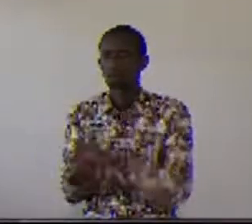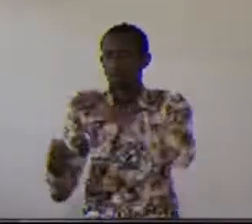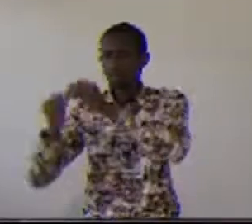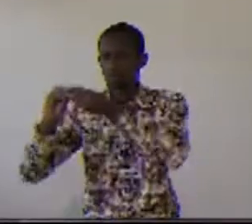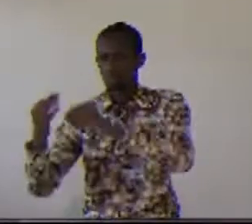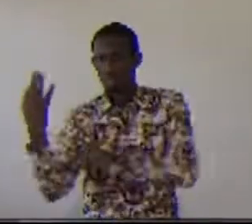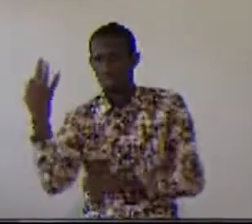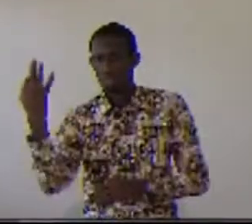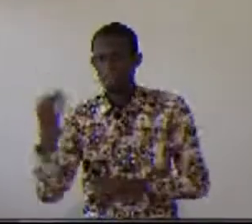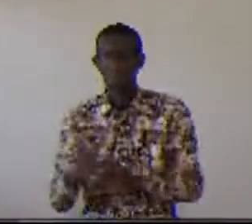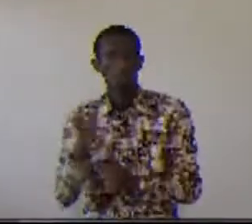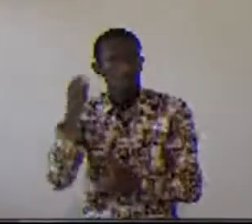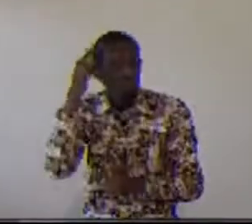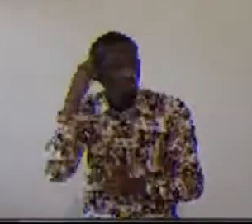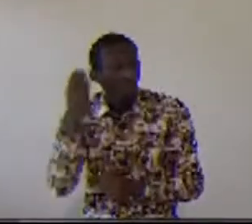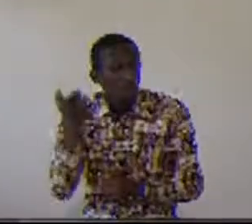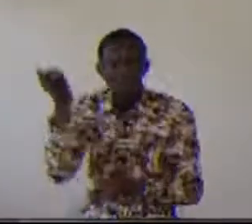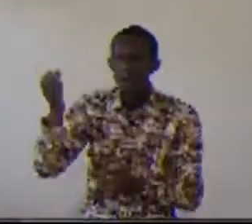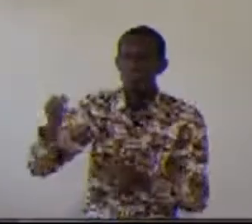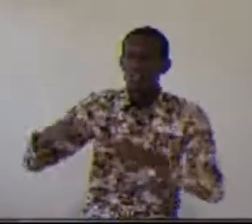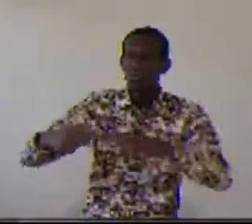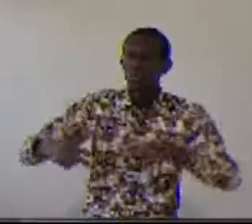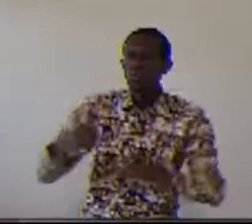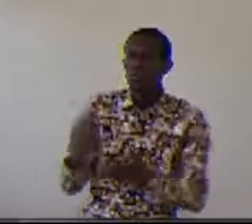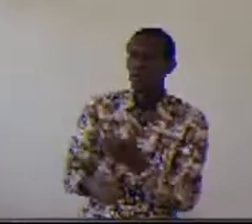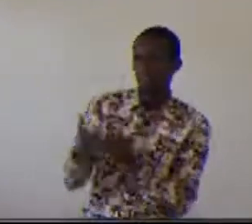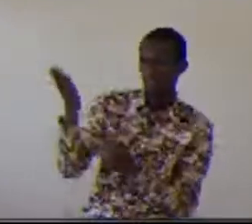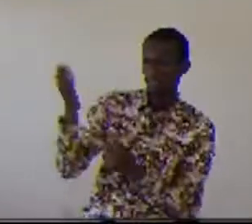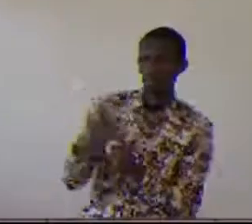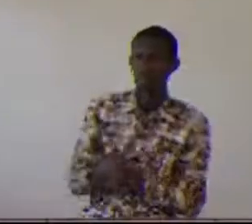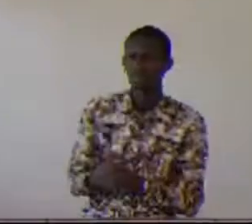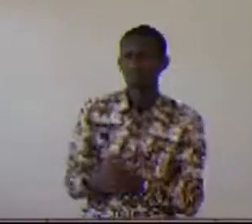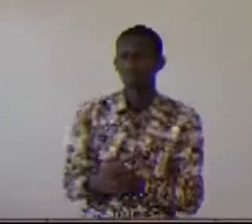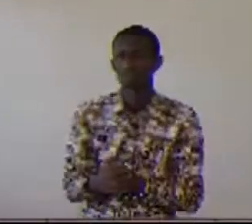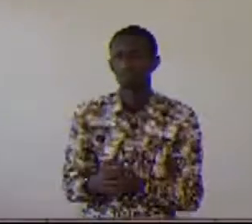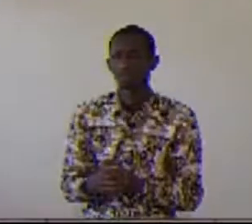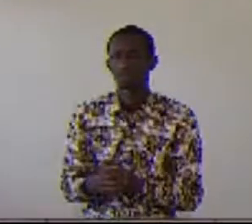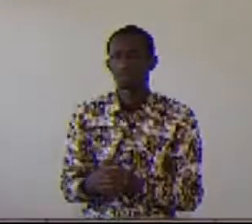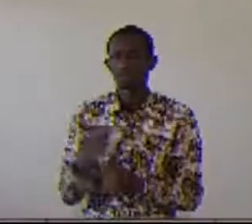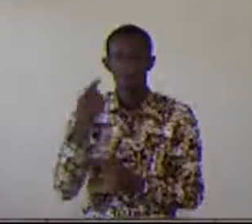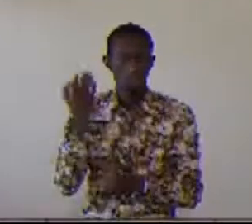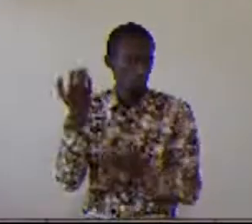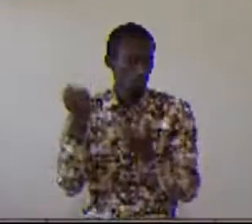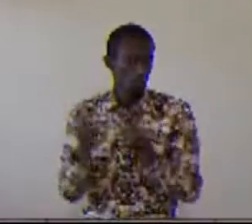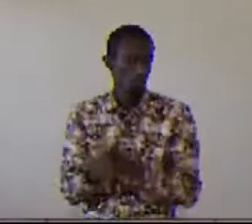Period number 3. You remember the elements we have in period number 3. We have